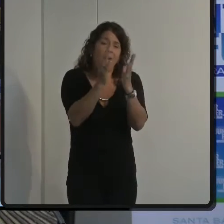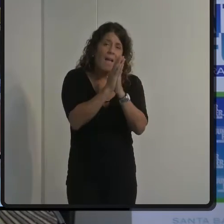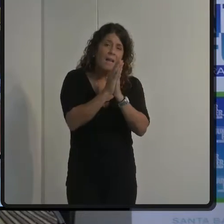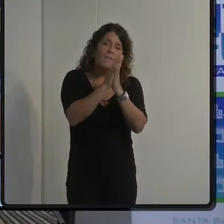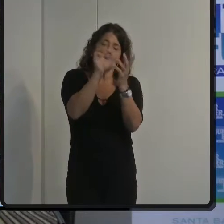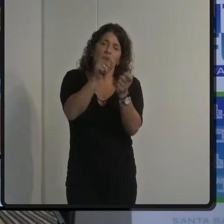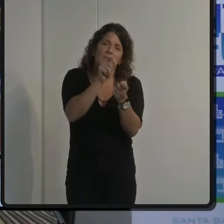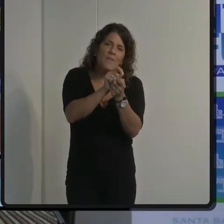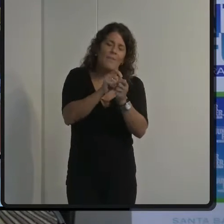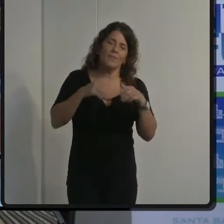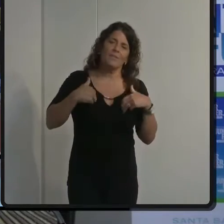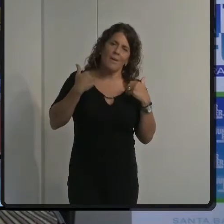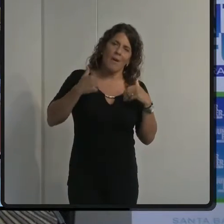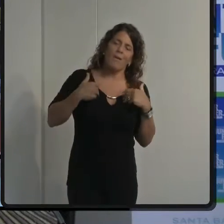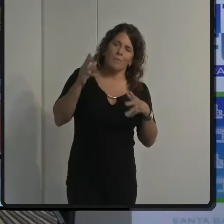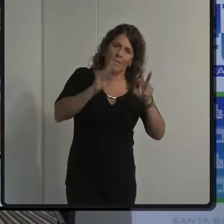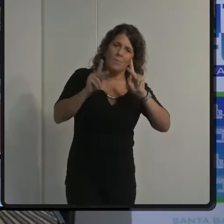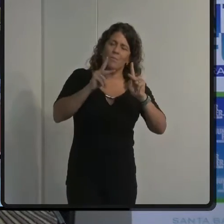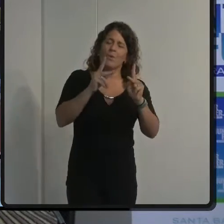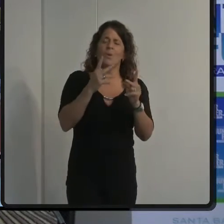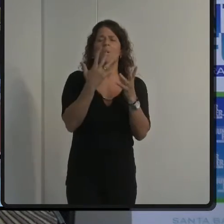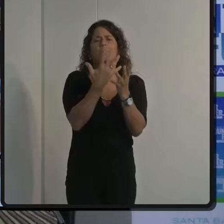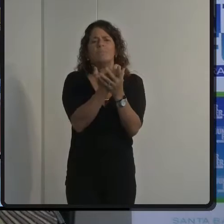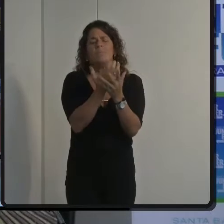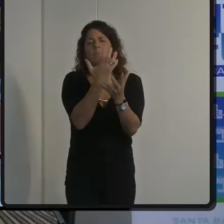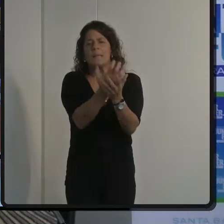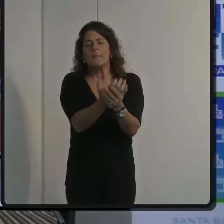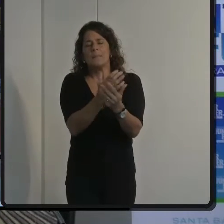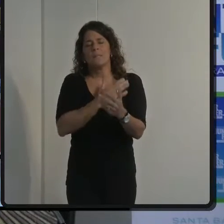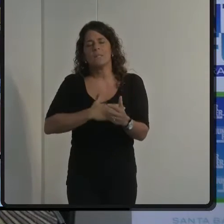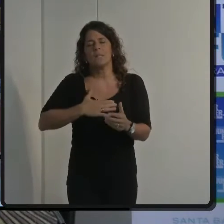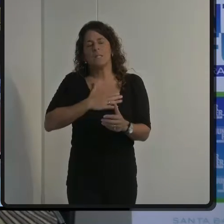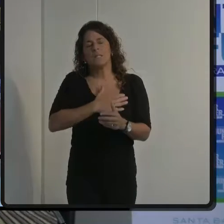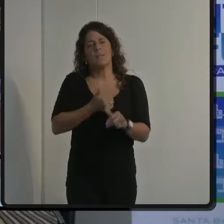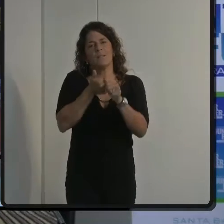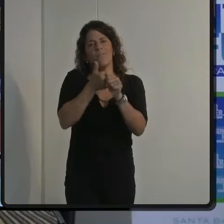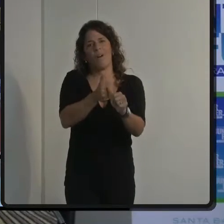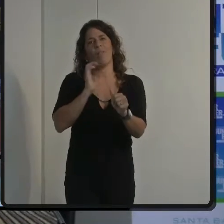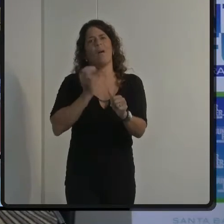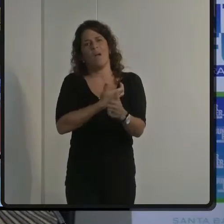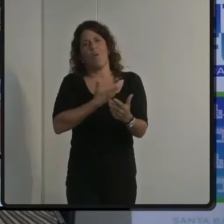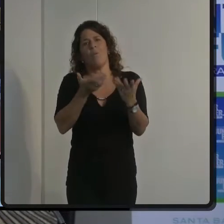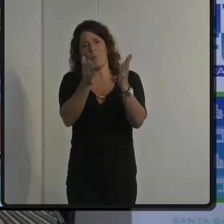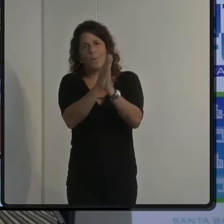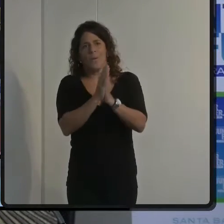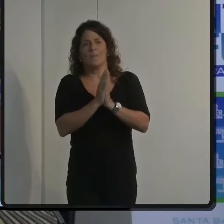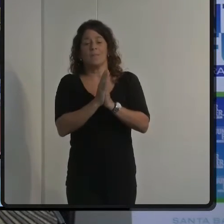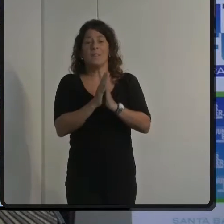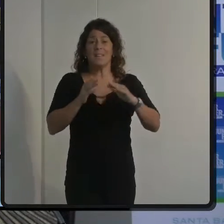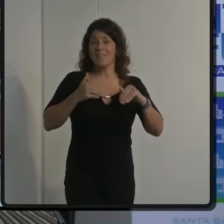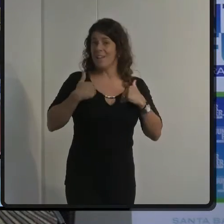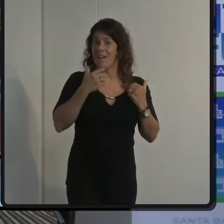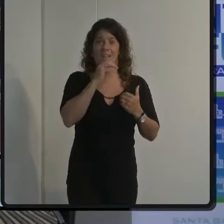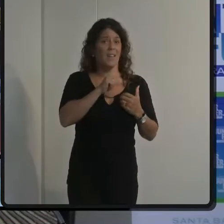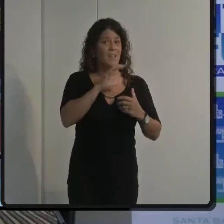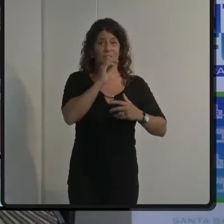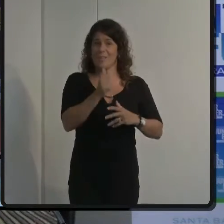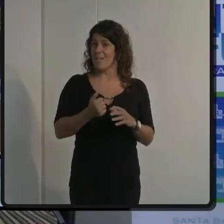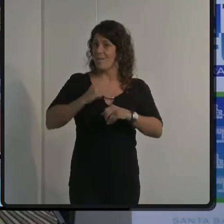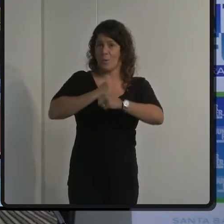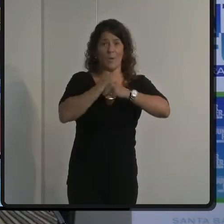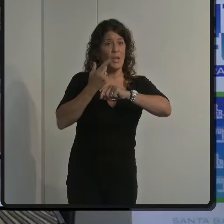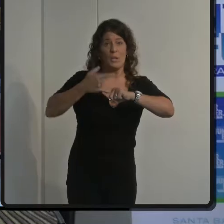particularly to our younger people. Please cooperate. Understand that young age does not protect you from